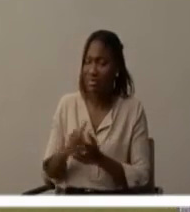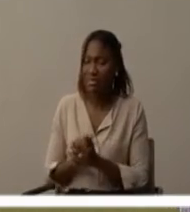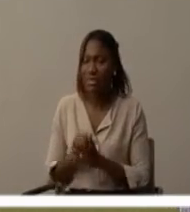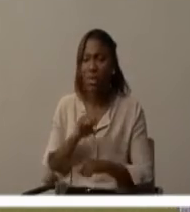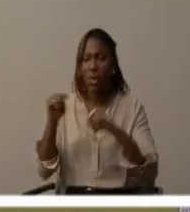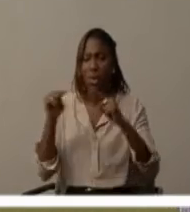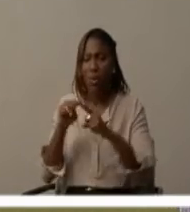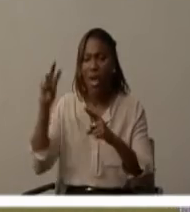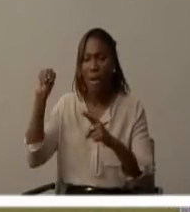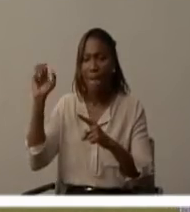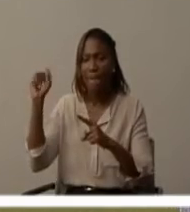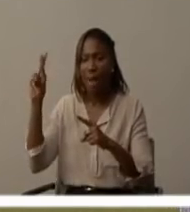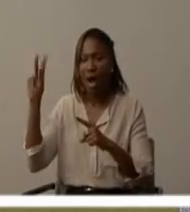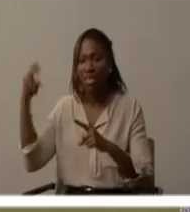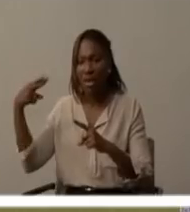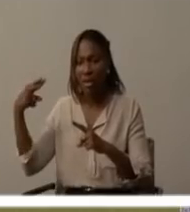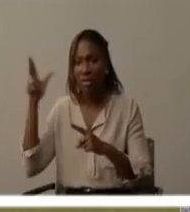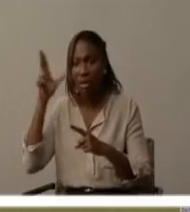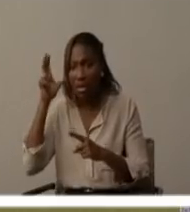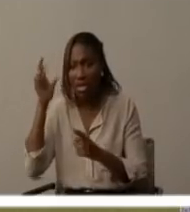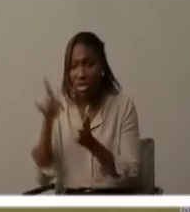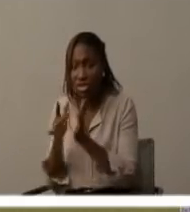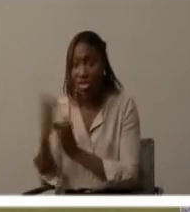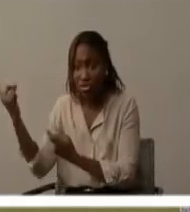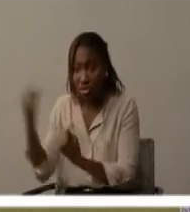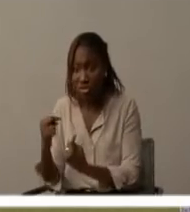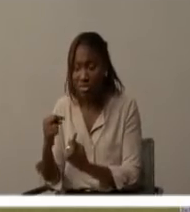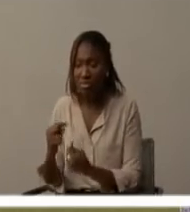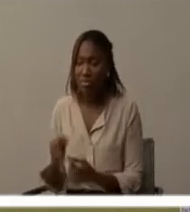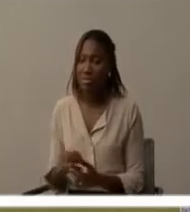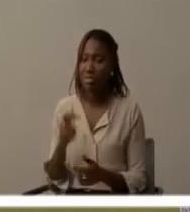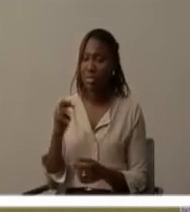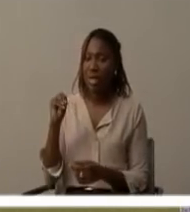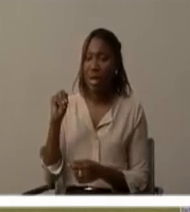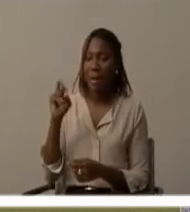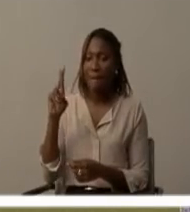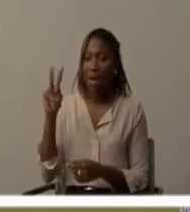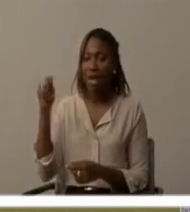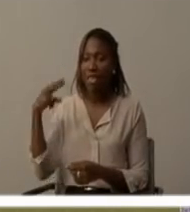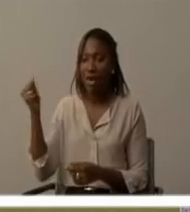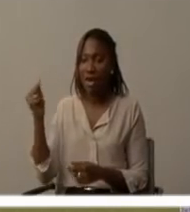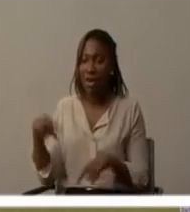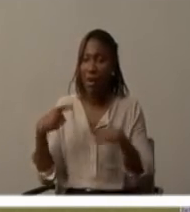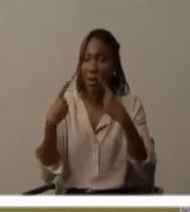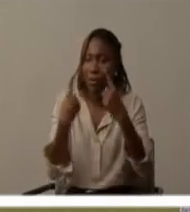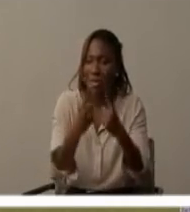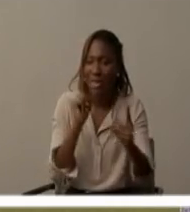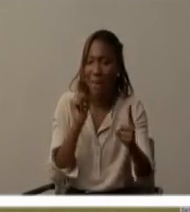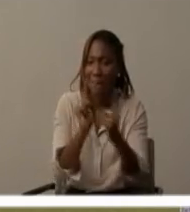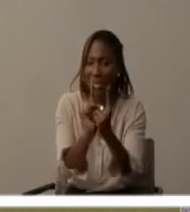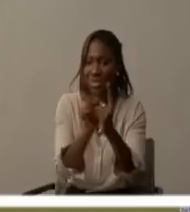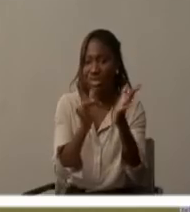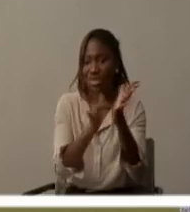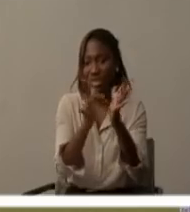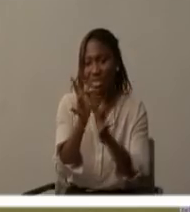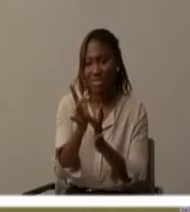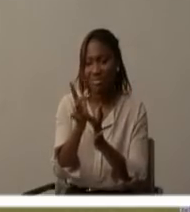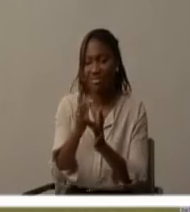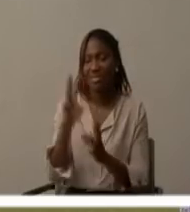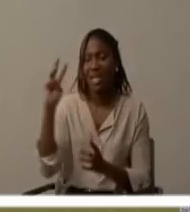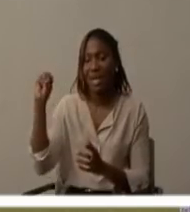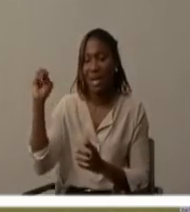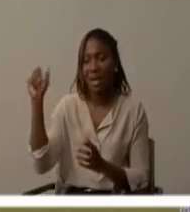had come, she went to meet him. Mary remained sitting in the house. Martha said to Jesus,